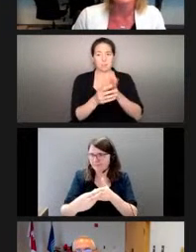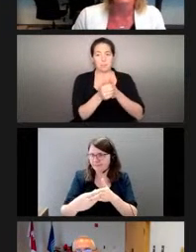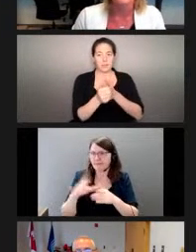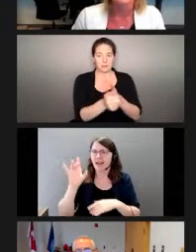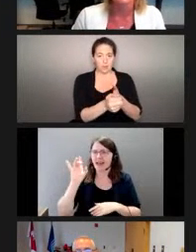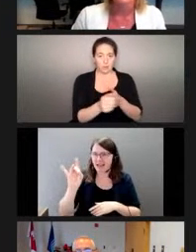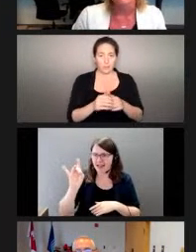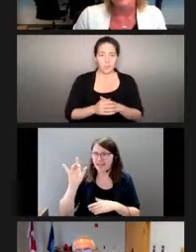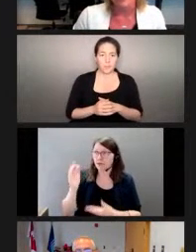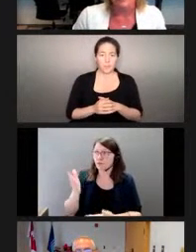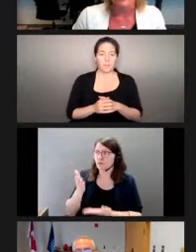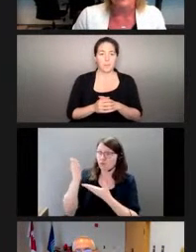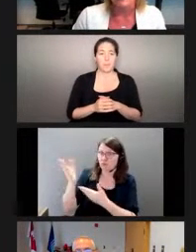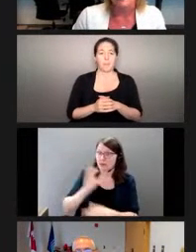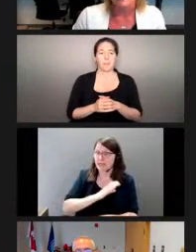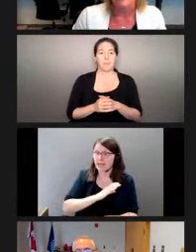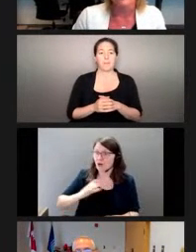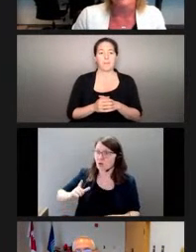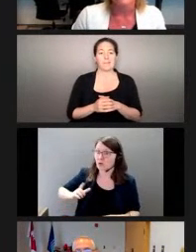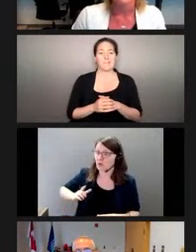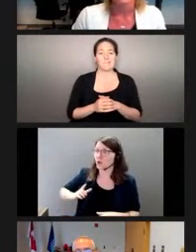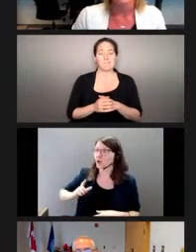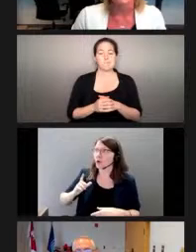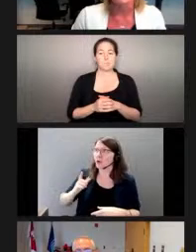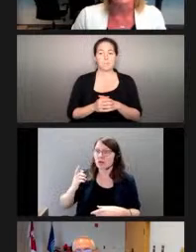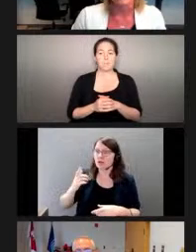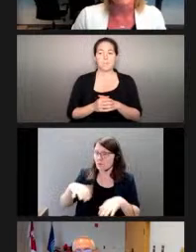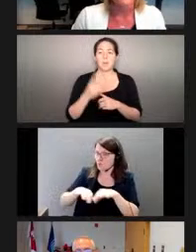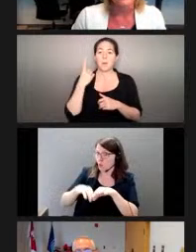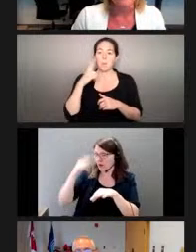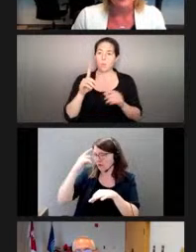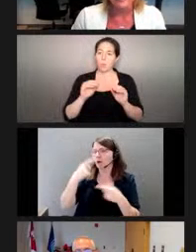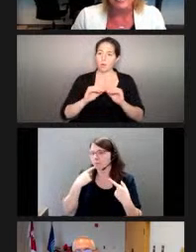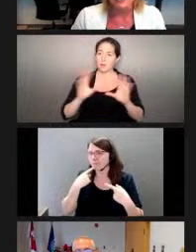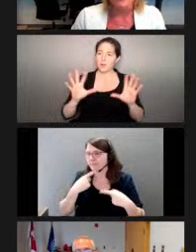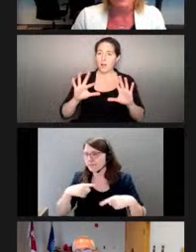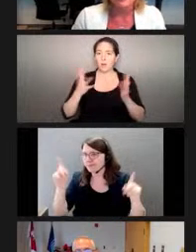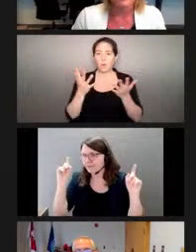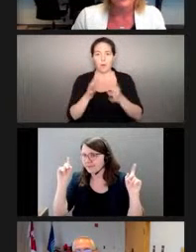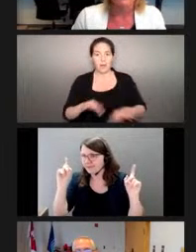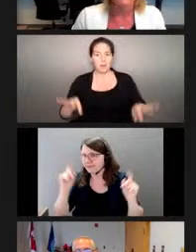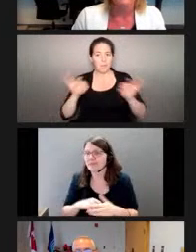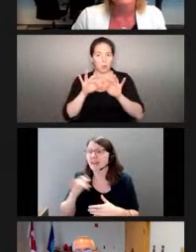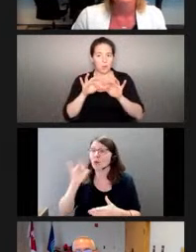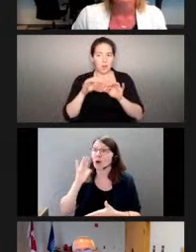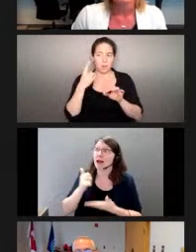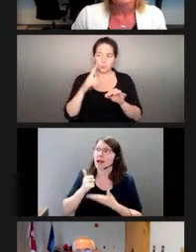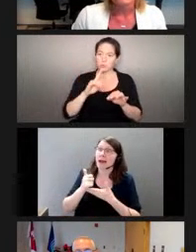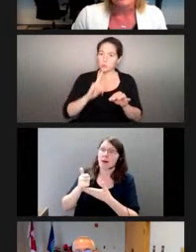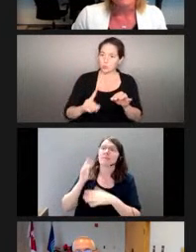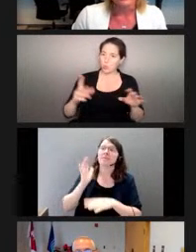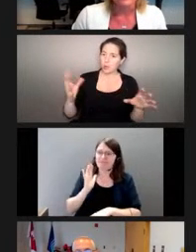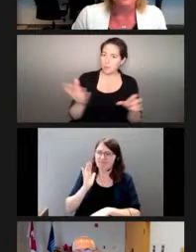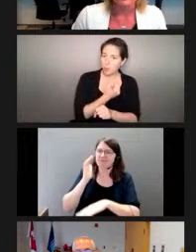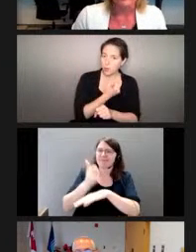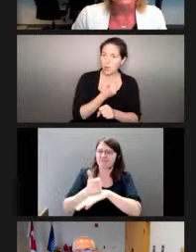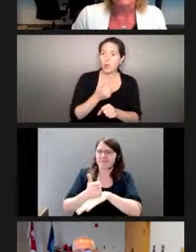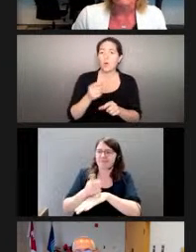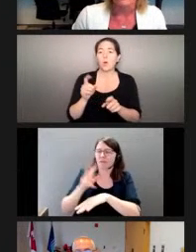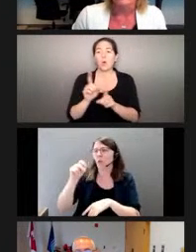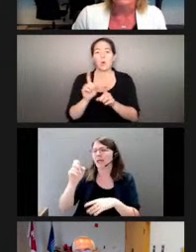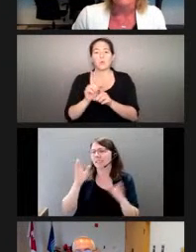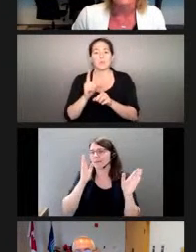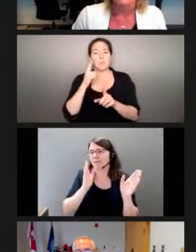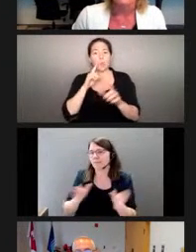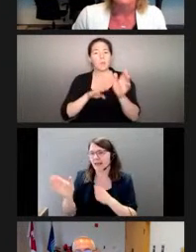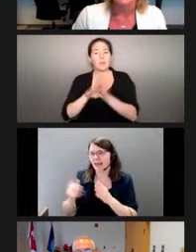clearly define what's important for the success and will inform development and implementation of the waste plan. These guiding principles were